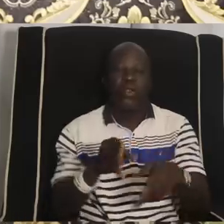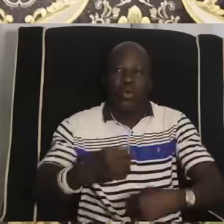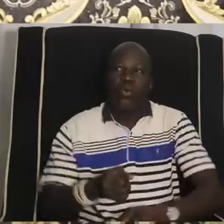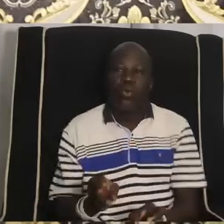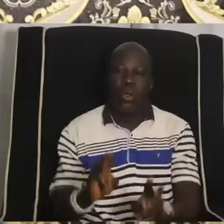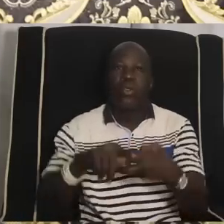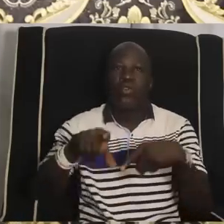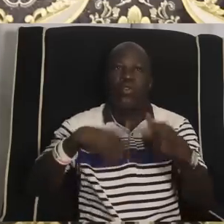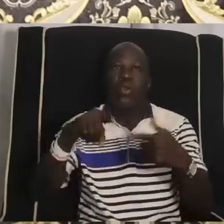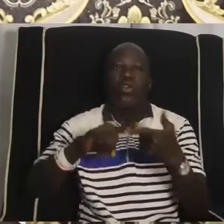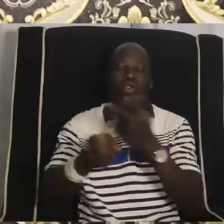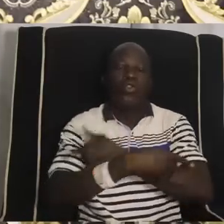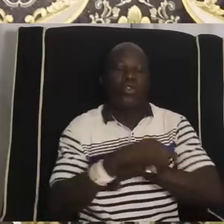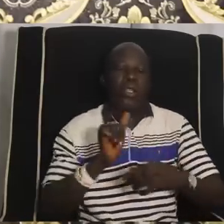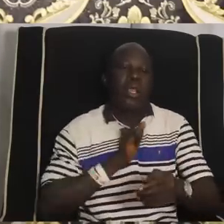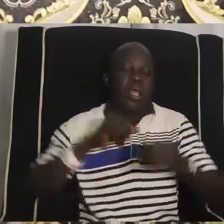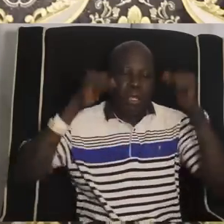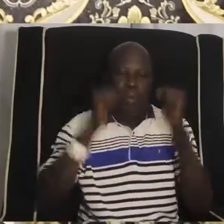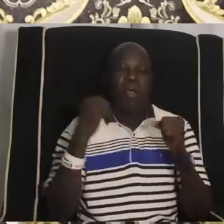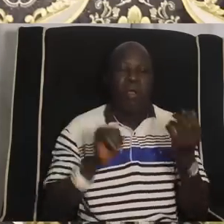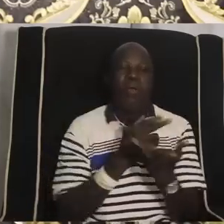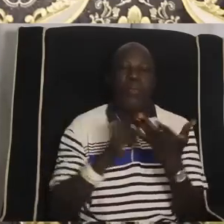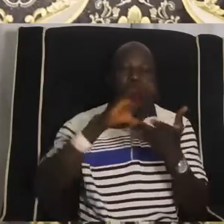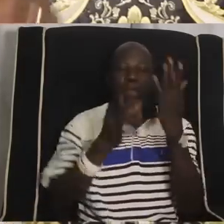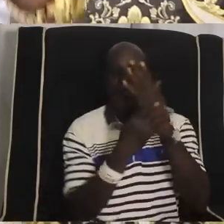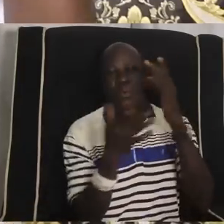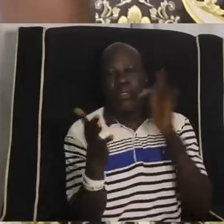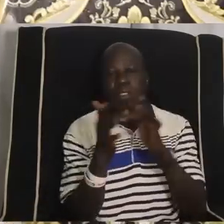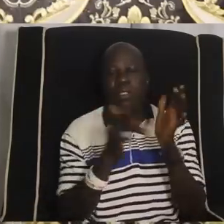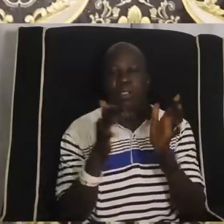to go. Ní òní. Today. Agbára ìjẹ Jésù. Power of the blood of